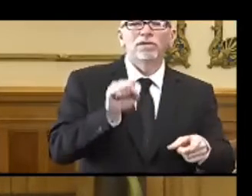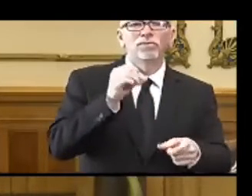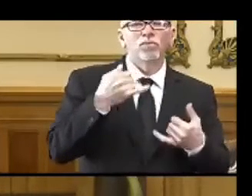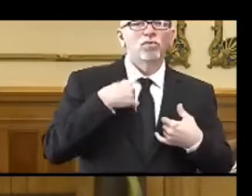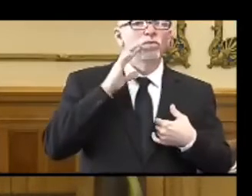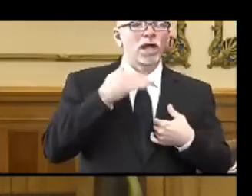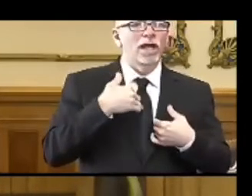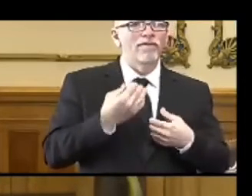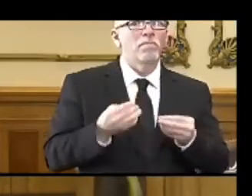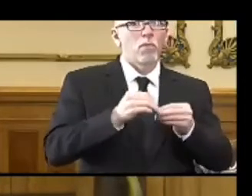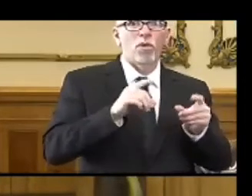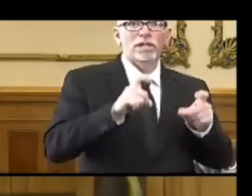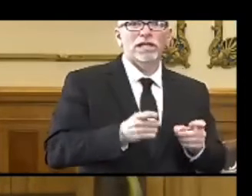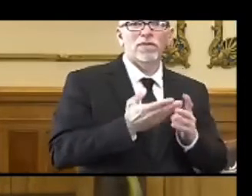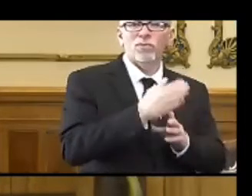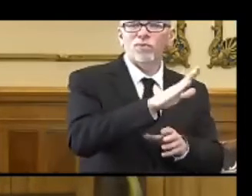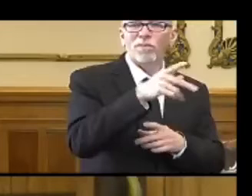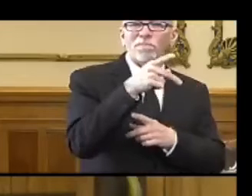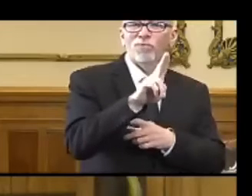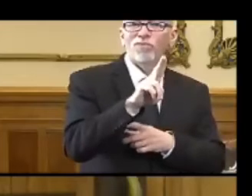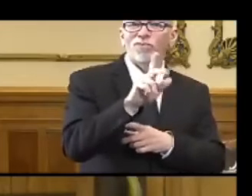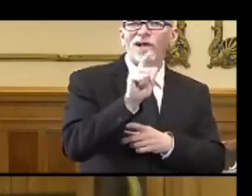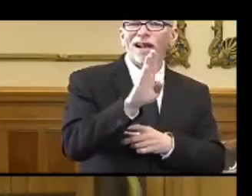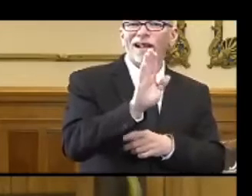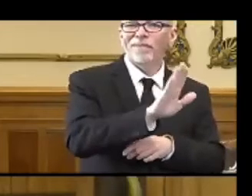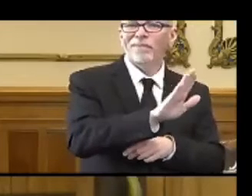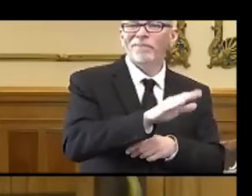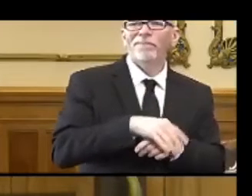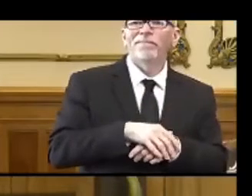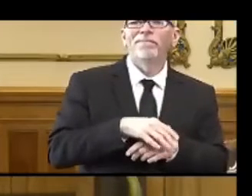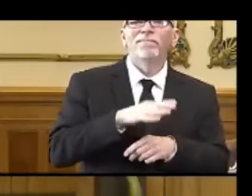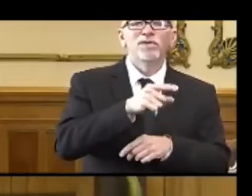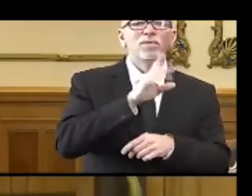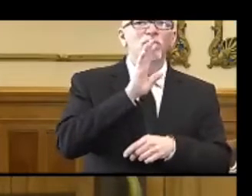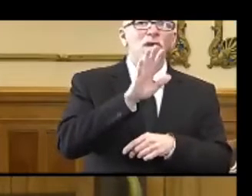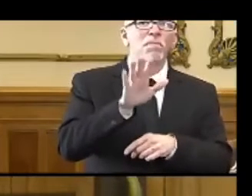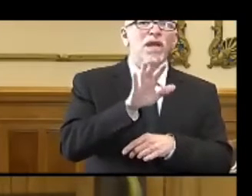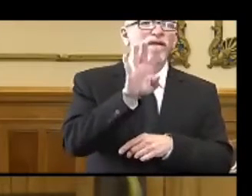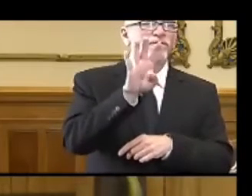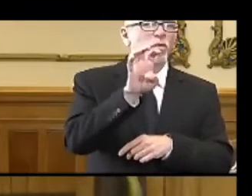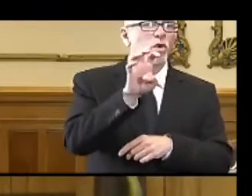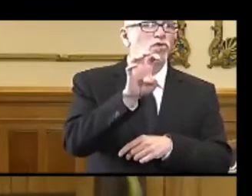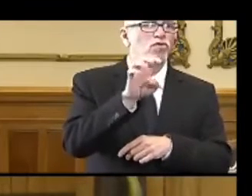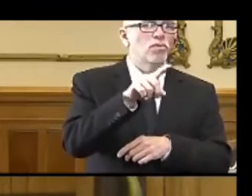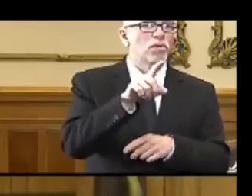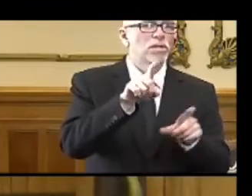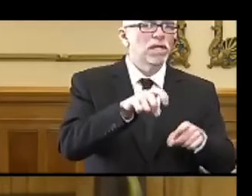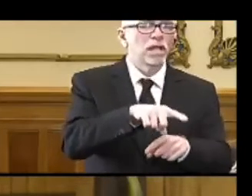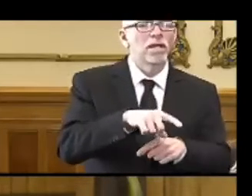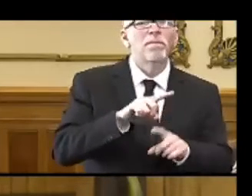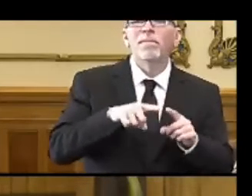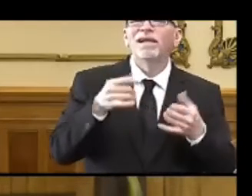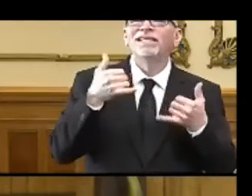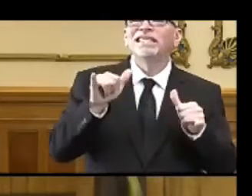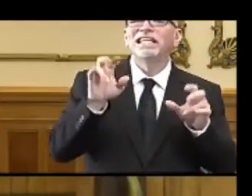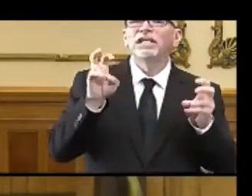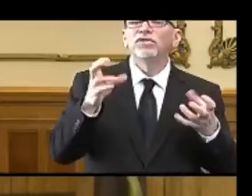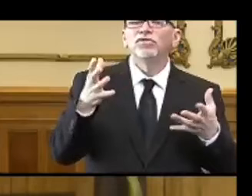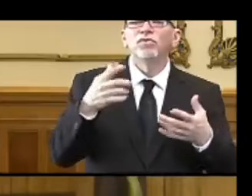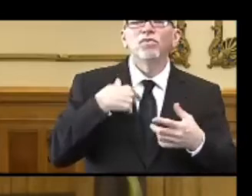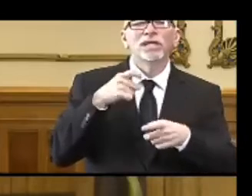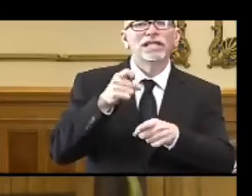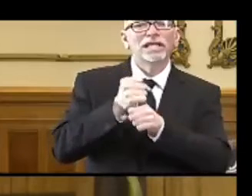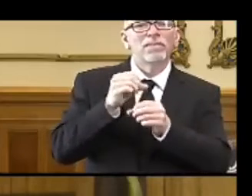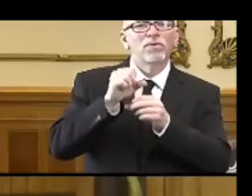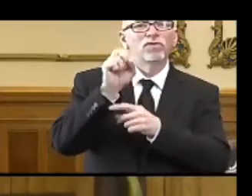have more testing done through their lab, and they will work up to about 400. But it remains an issue also to get swabs. I